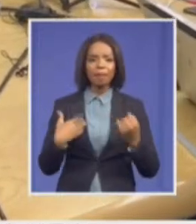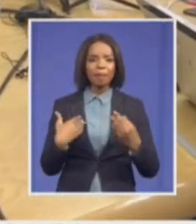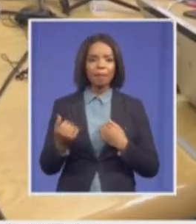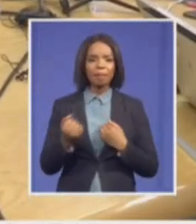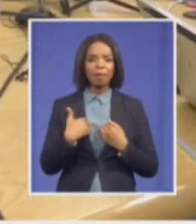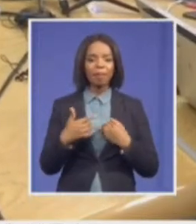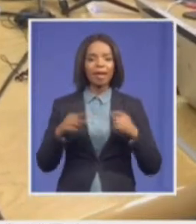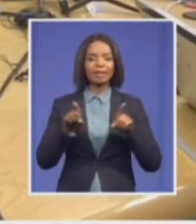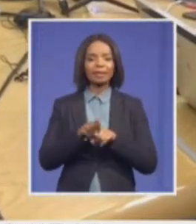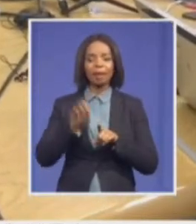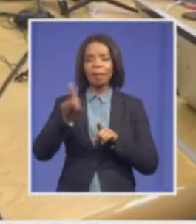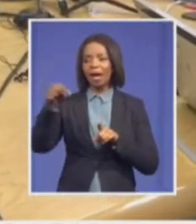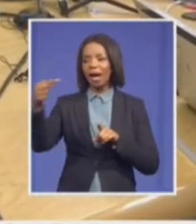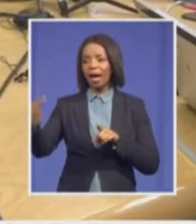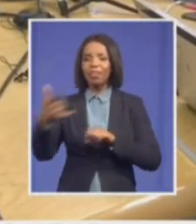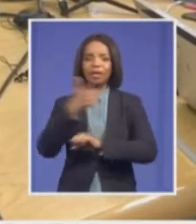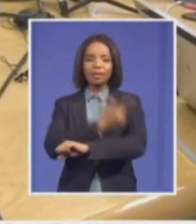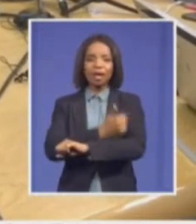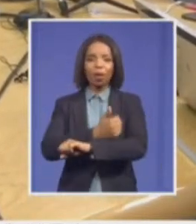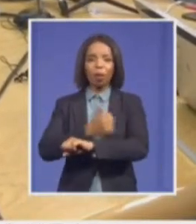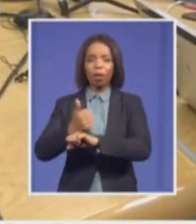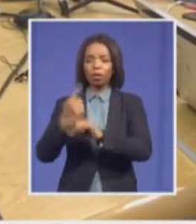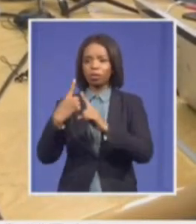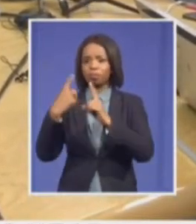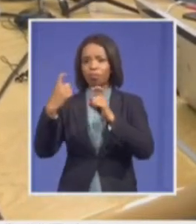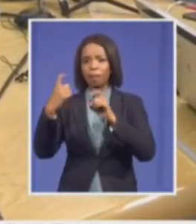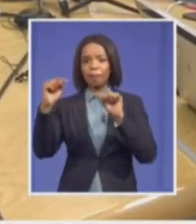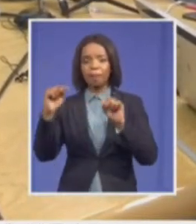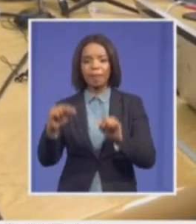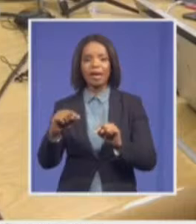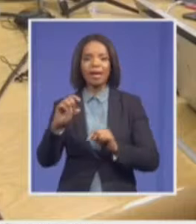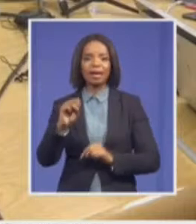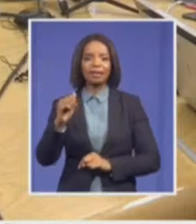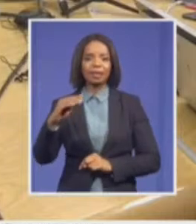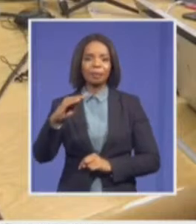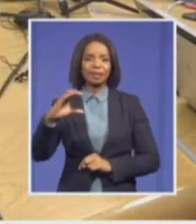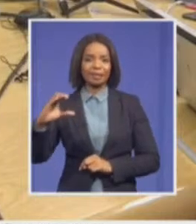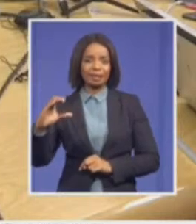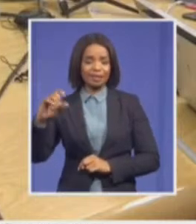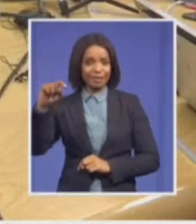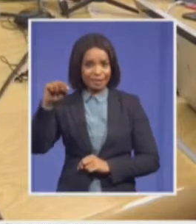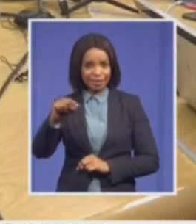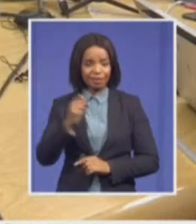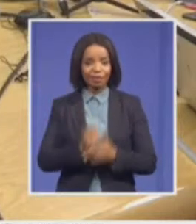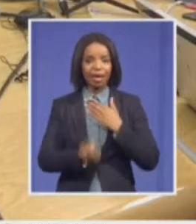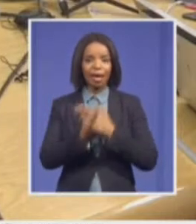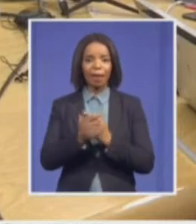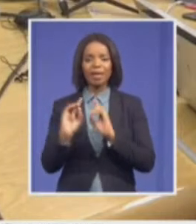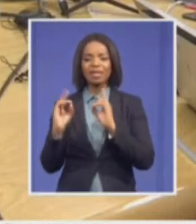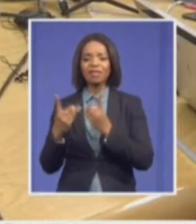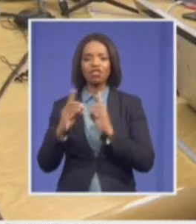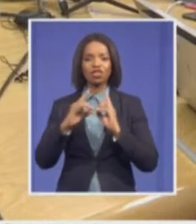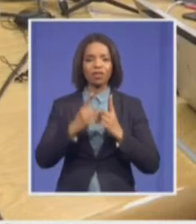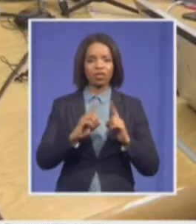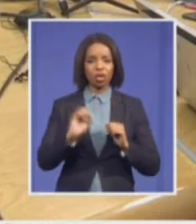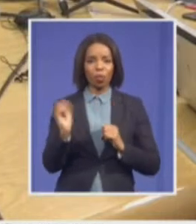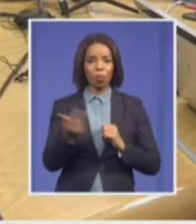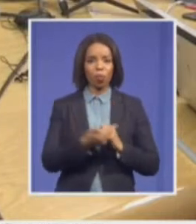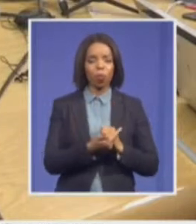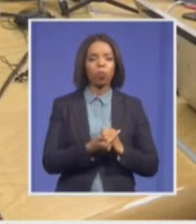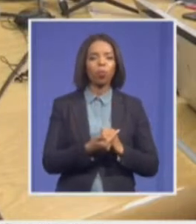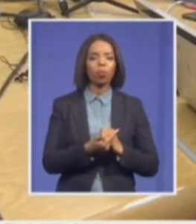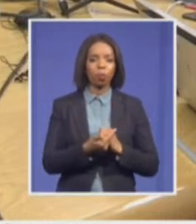SABC. And these cut across all divisions. These letters are sent to me in my capacity as the accounting officer